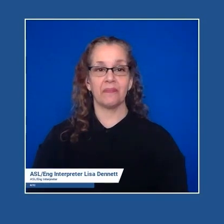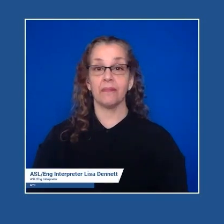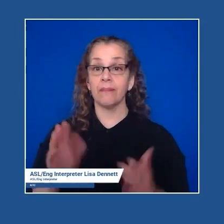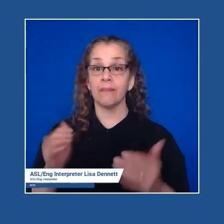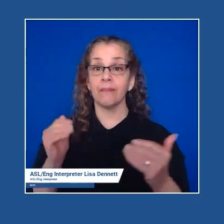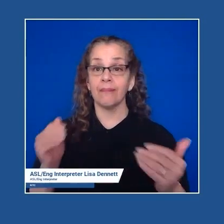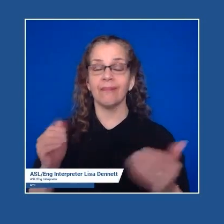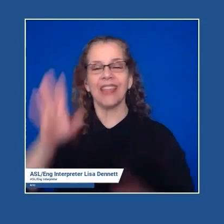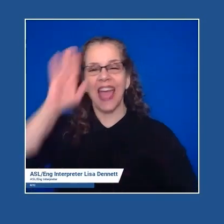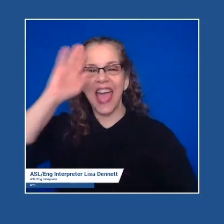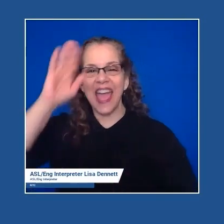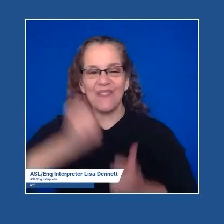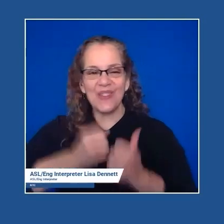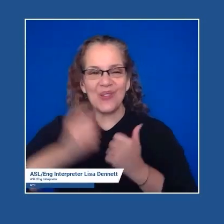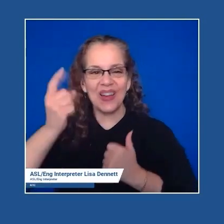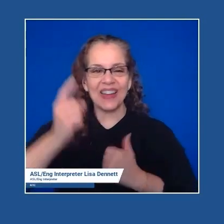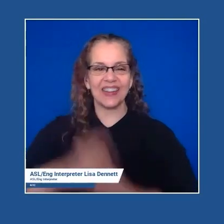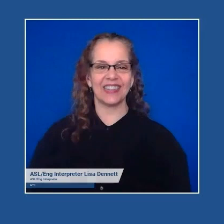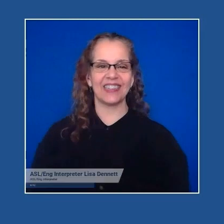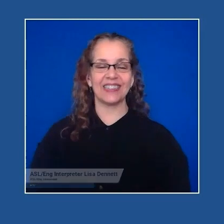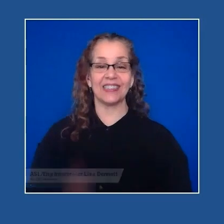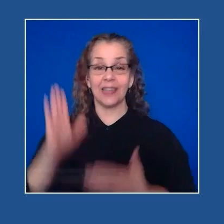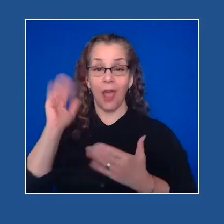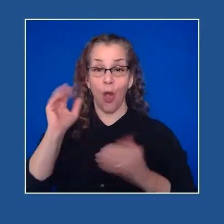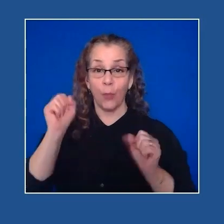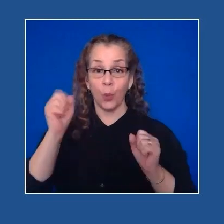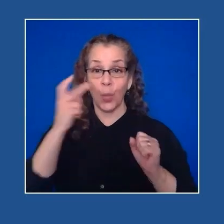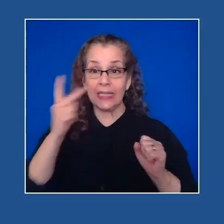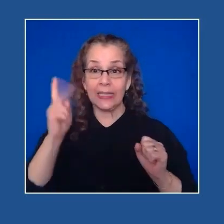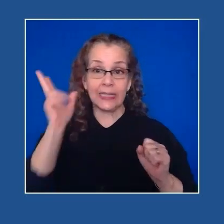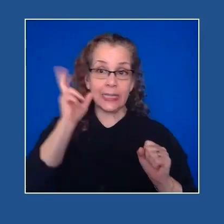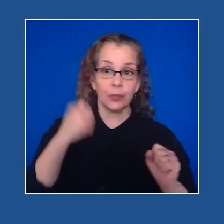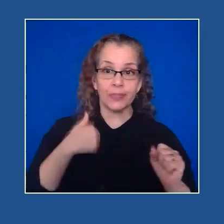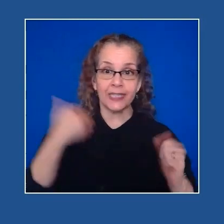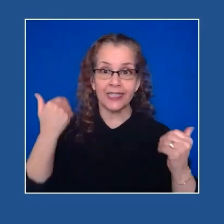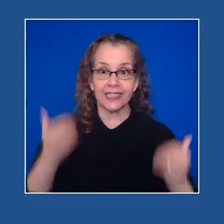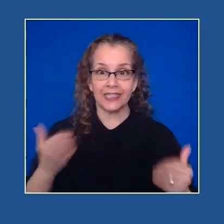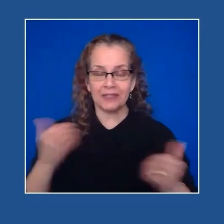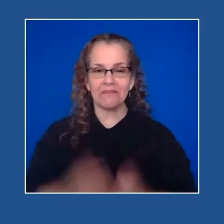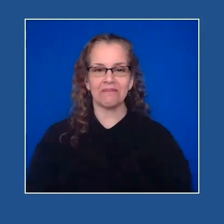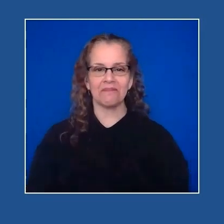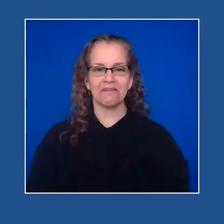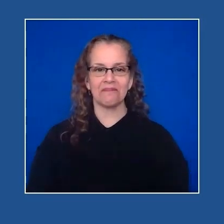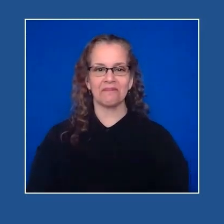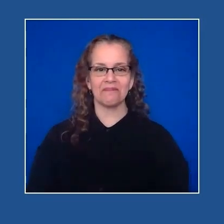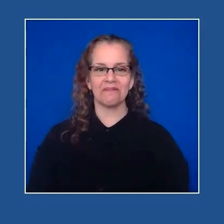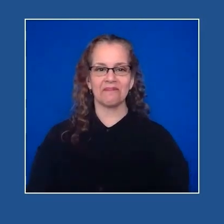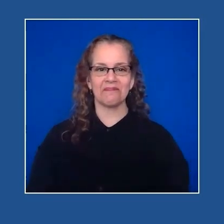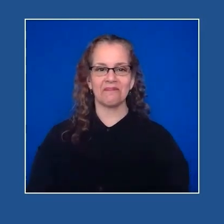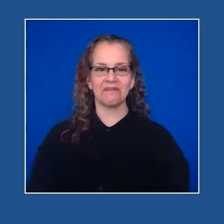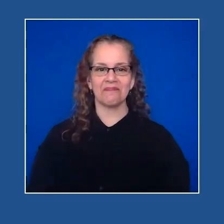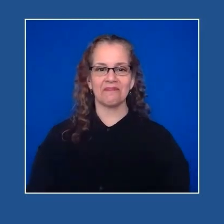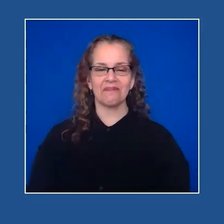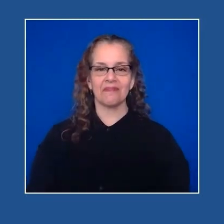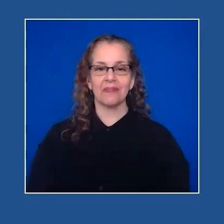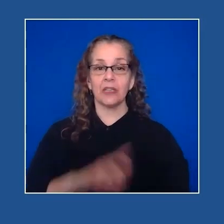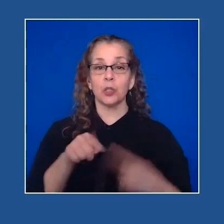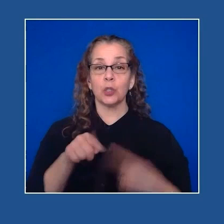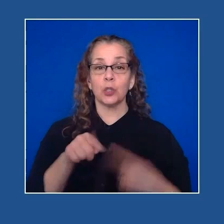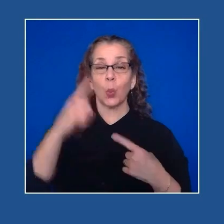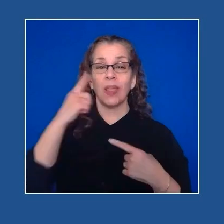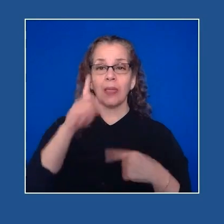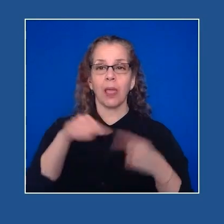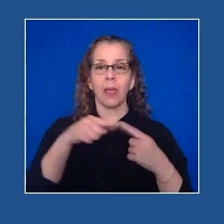Hi, everyone. Hope you can all see and hear me. But so when we think about a friend or